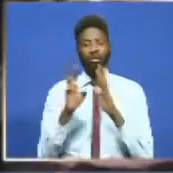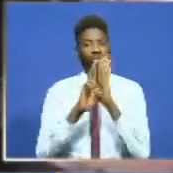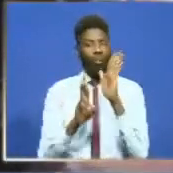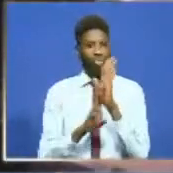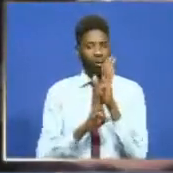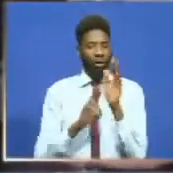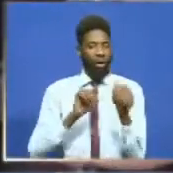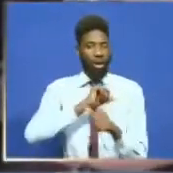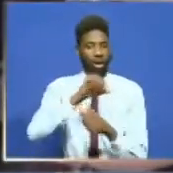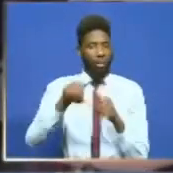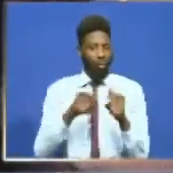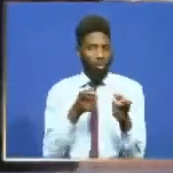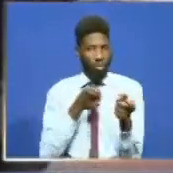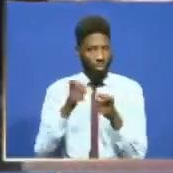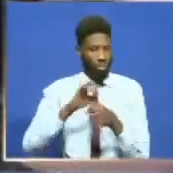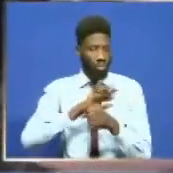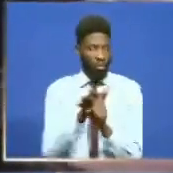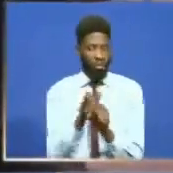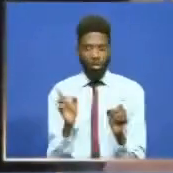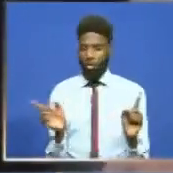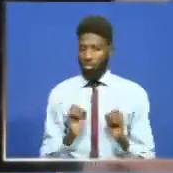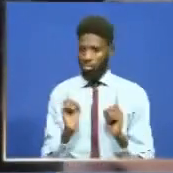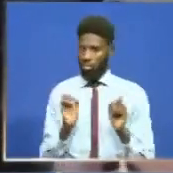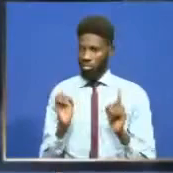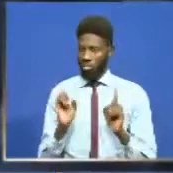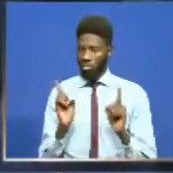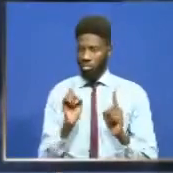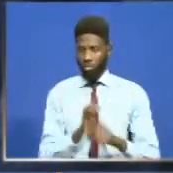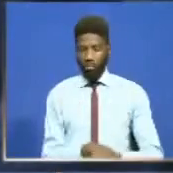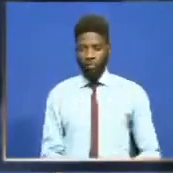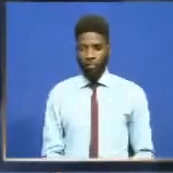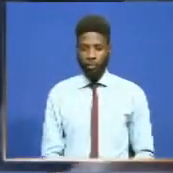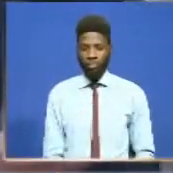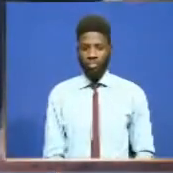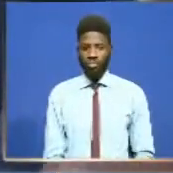curbing spread of the coronavirus. Ruth Wamboi for Lunchtime News.